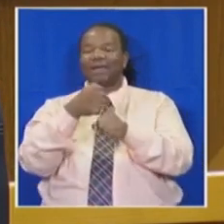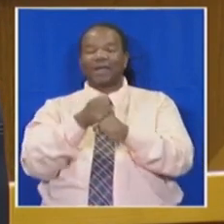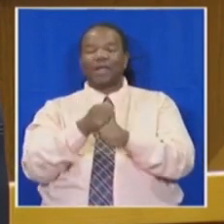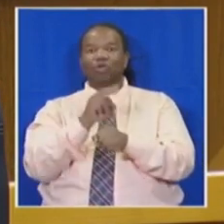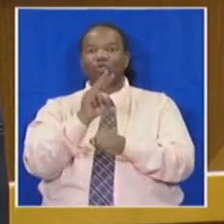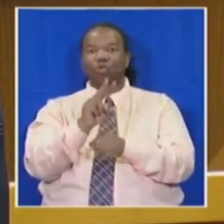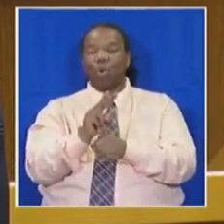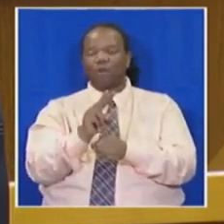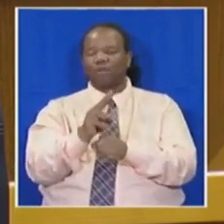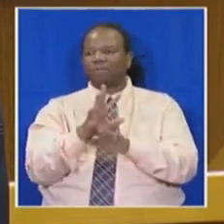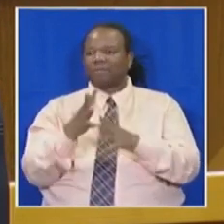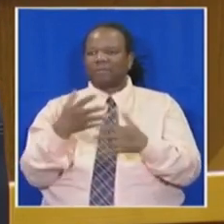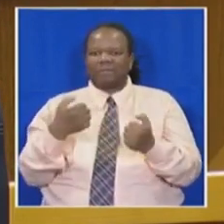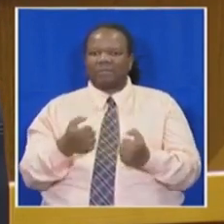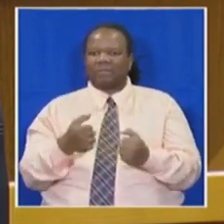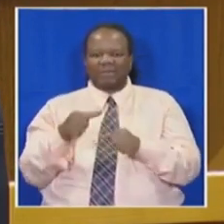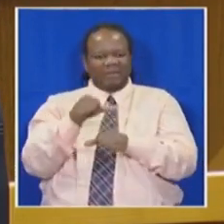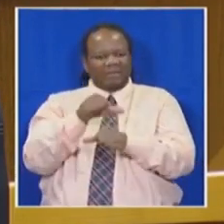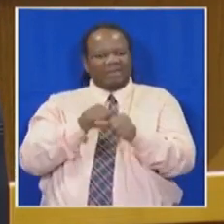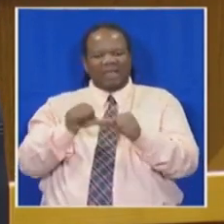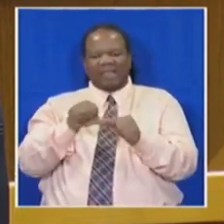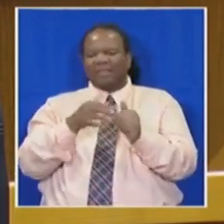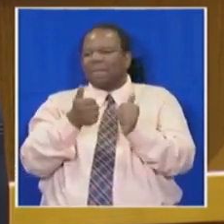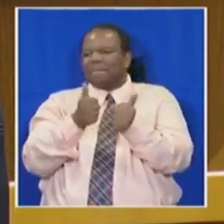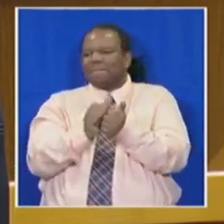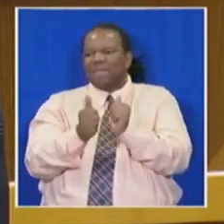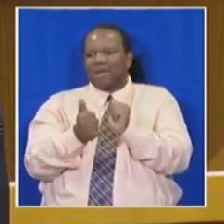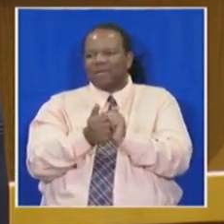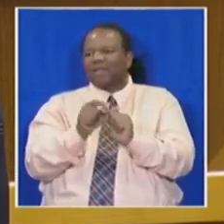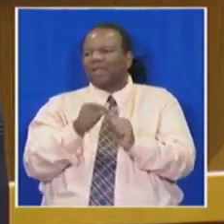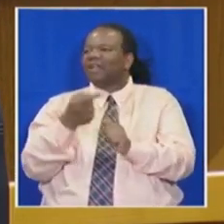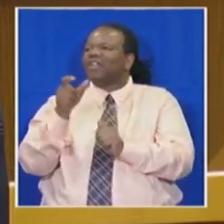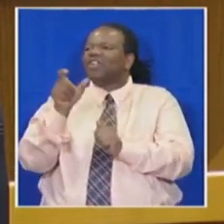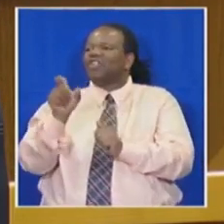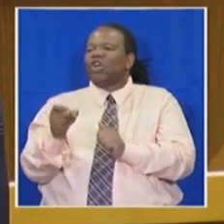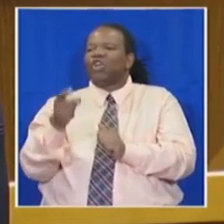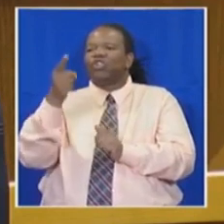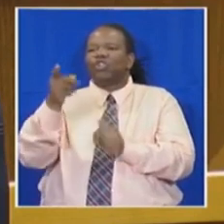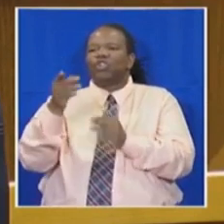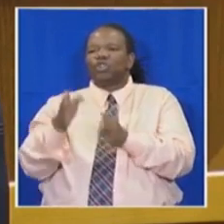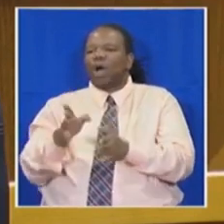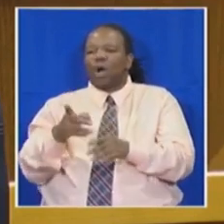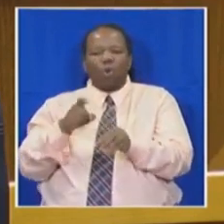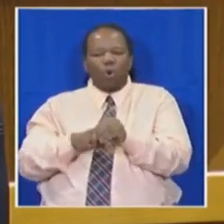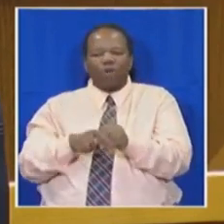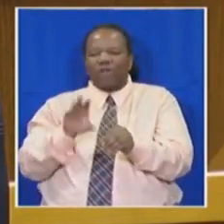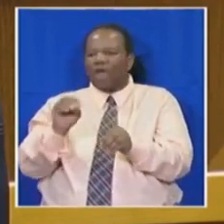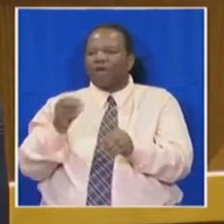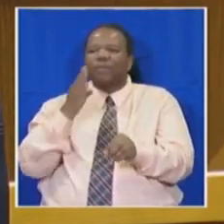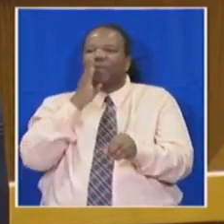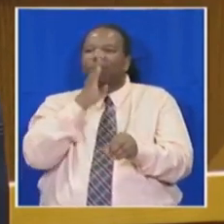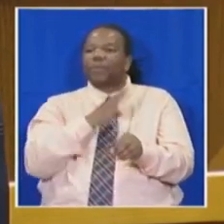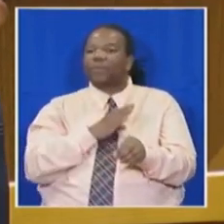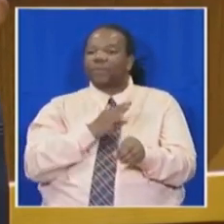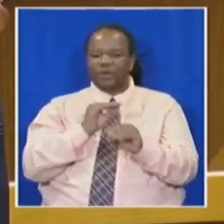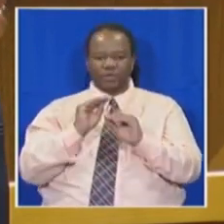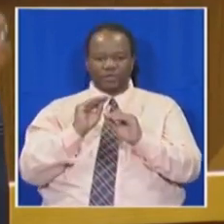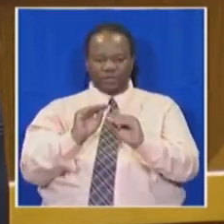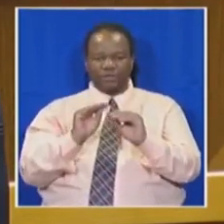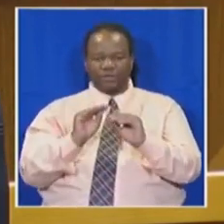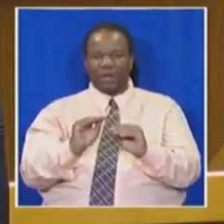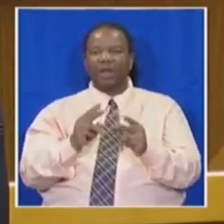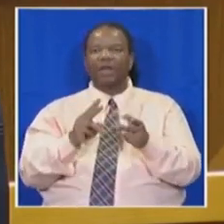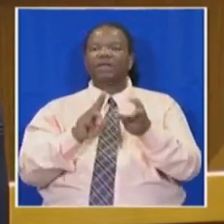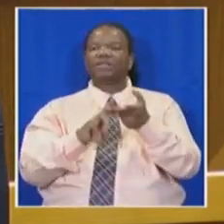maths and science. She was taught by a teacher who does not have a teacher's qualification, just like the maths